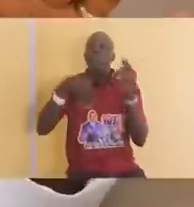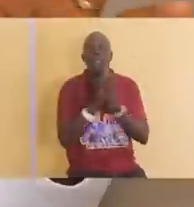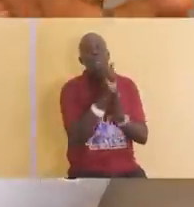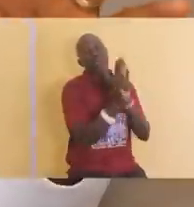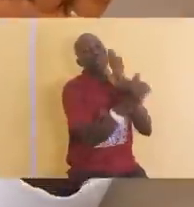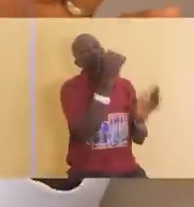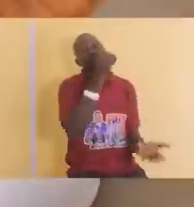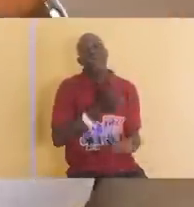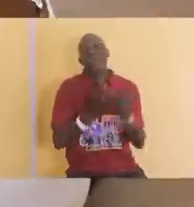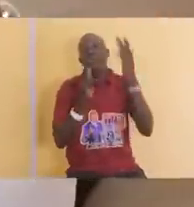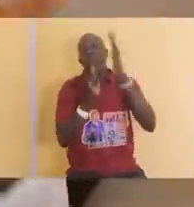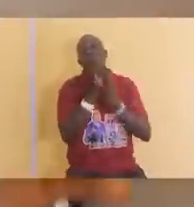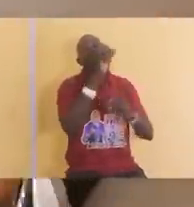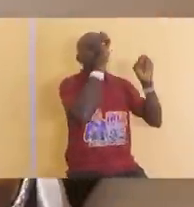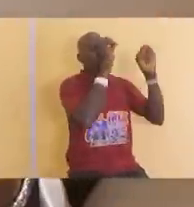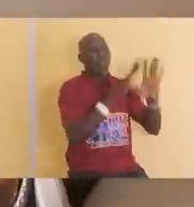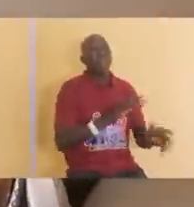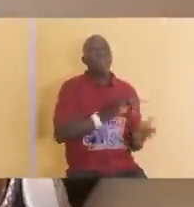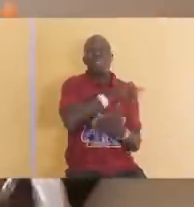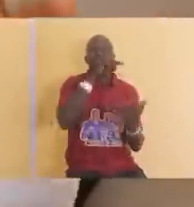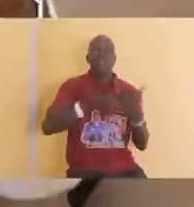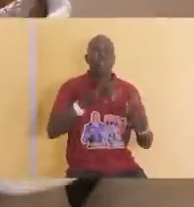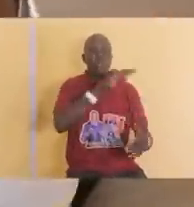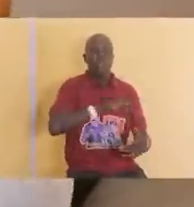gbẹ́gbẹ́ the